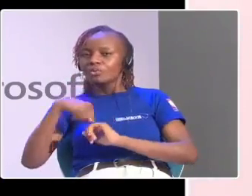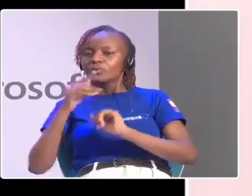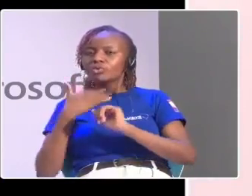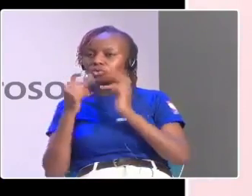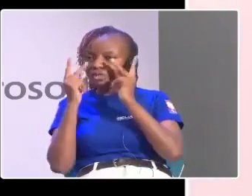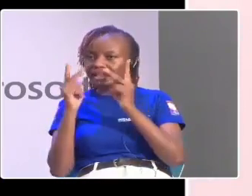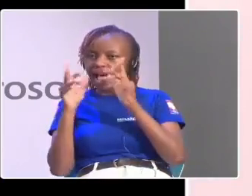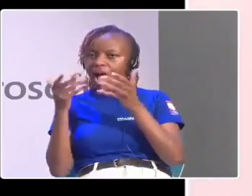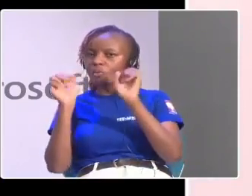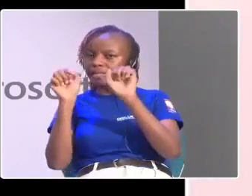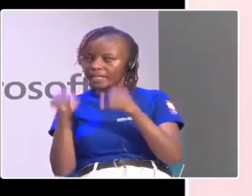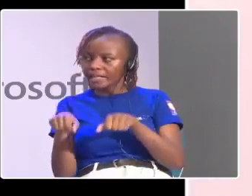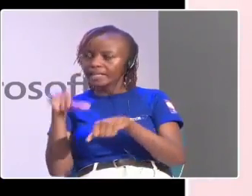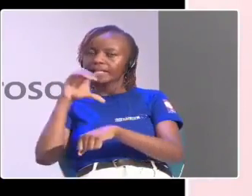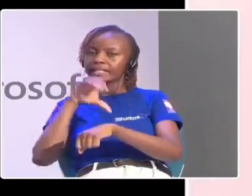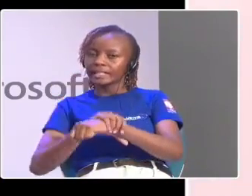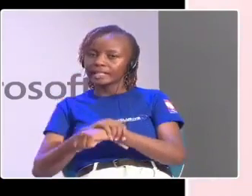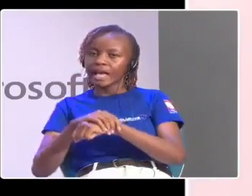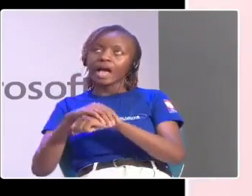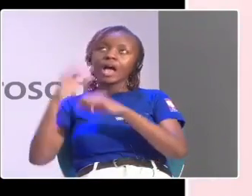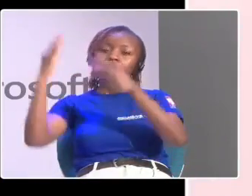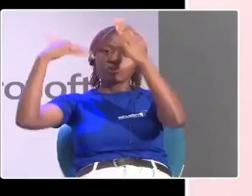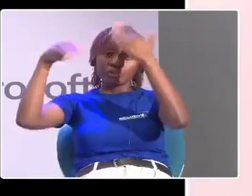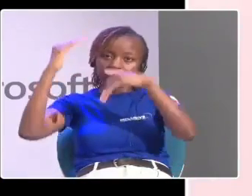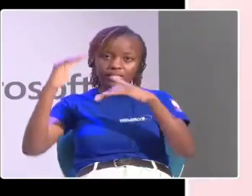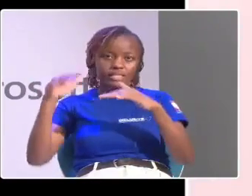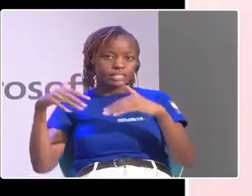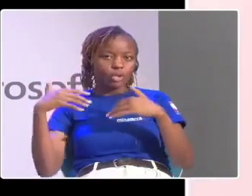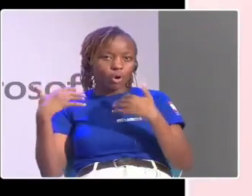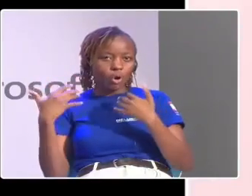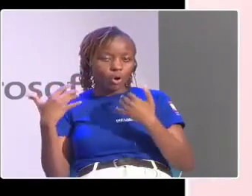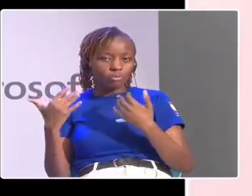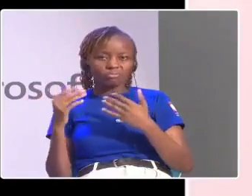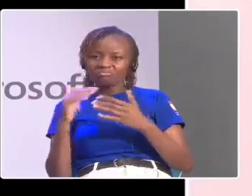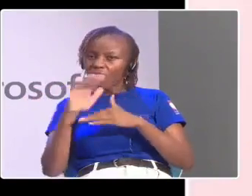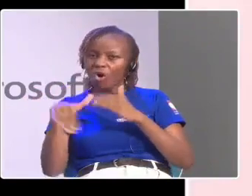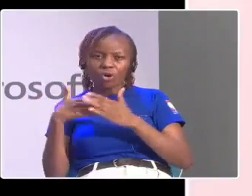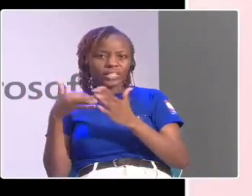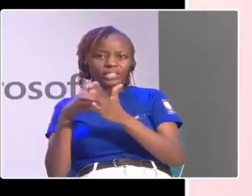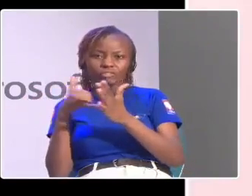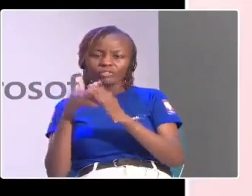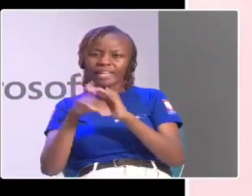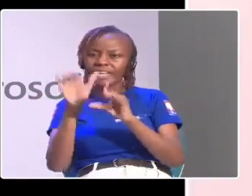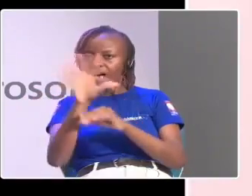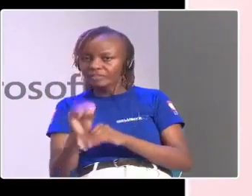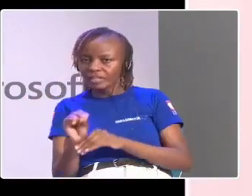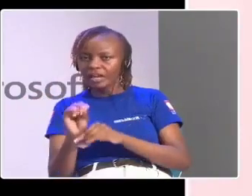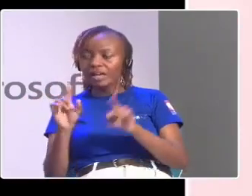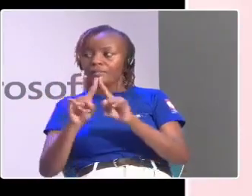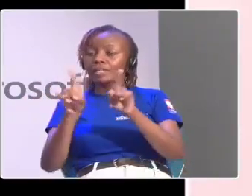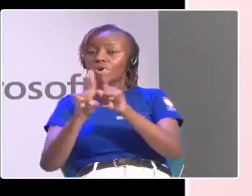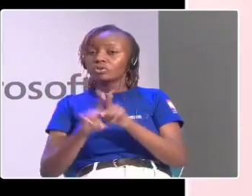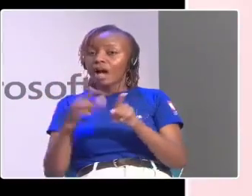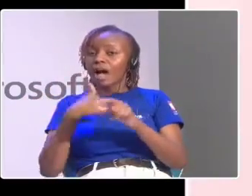out how do we get higher education institutions involved across Africa as well. But I mention